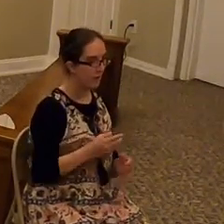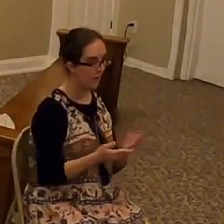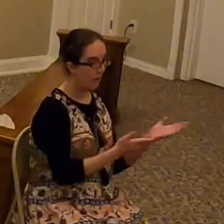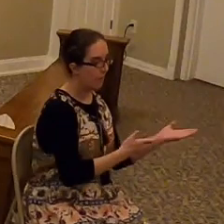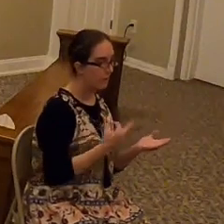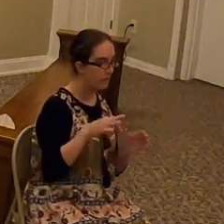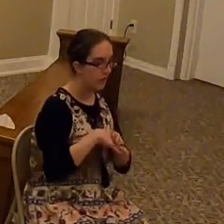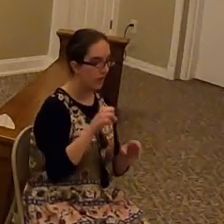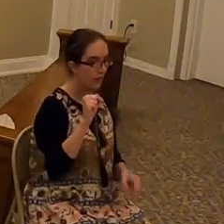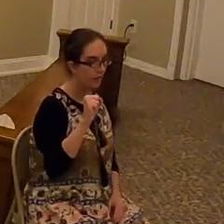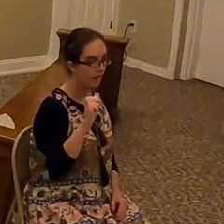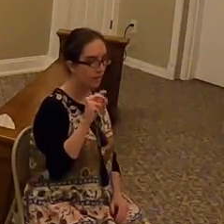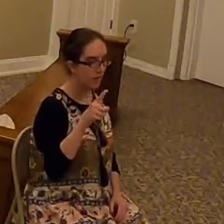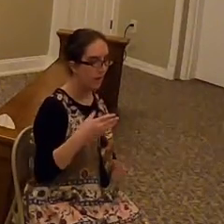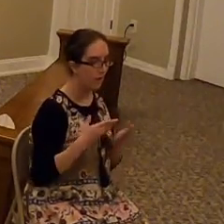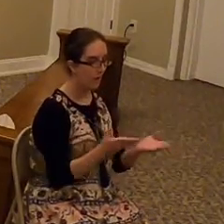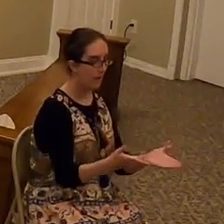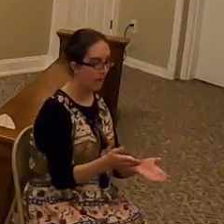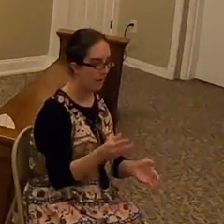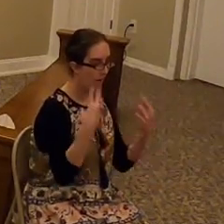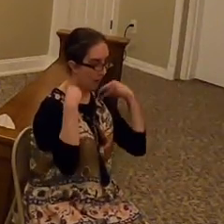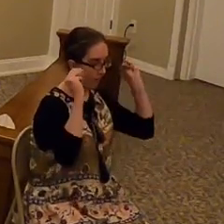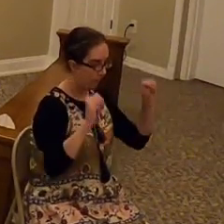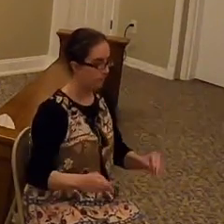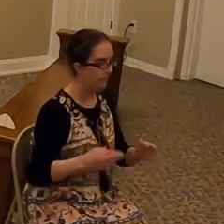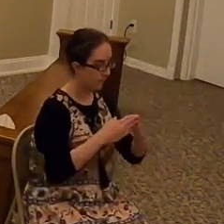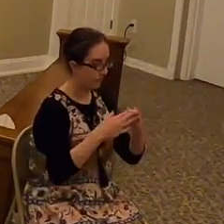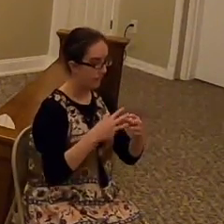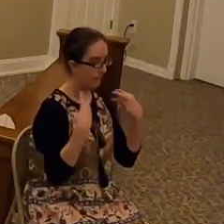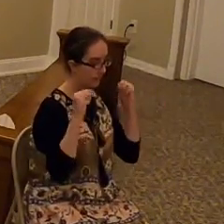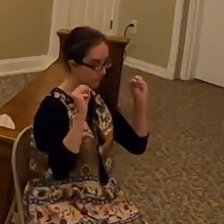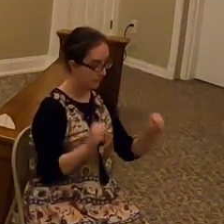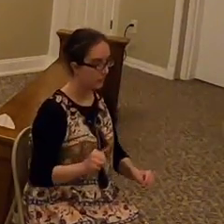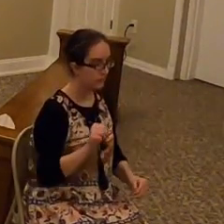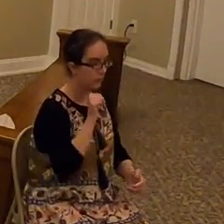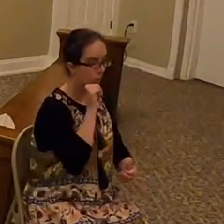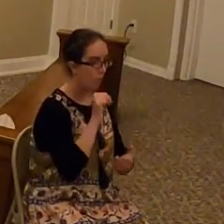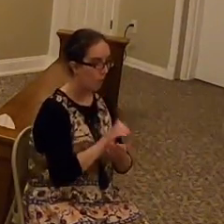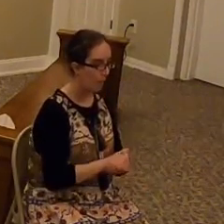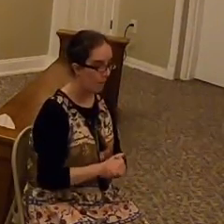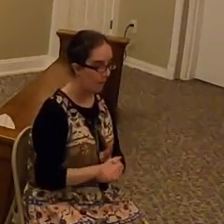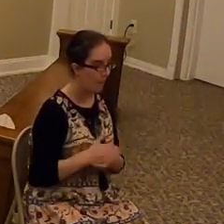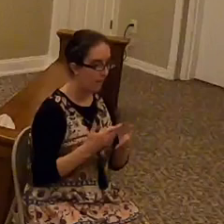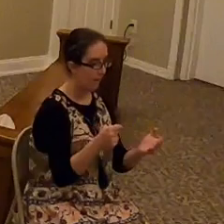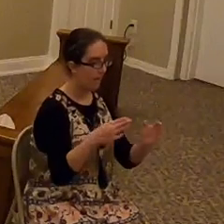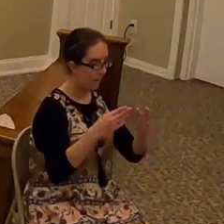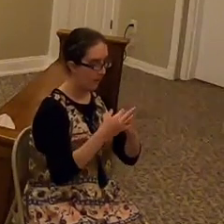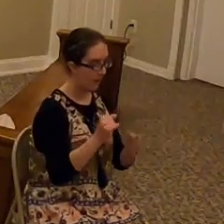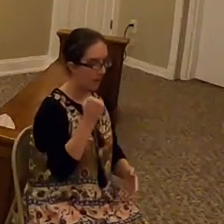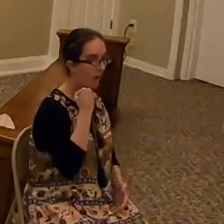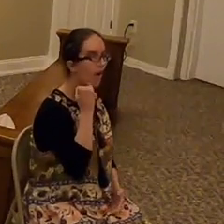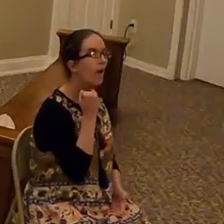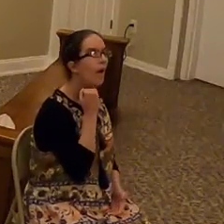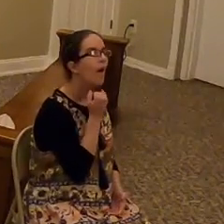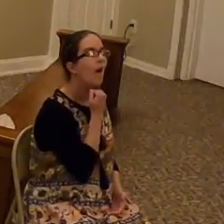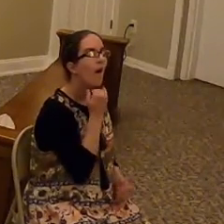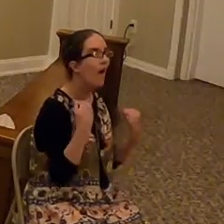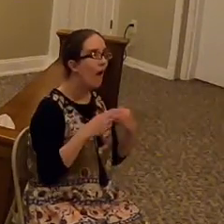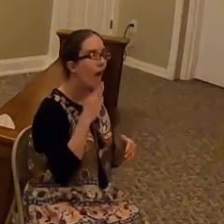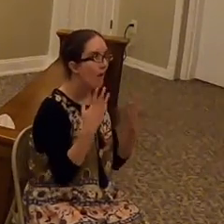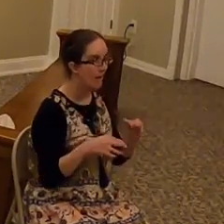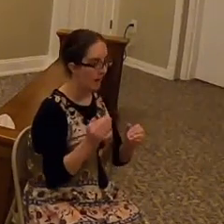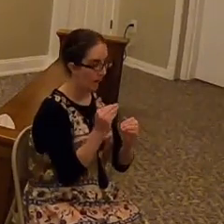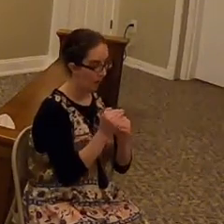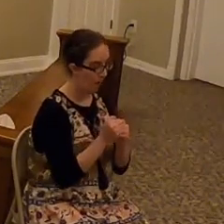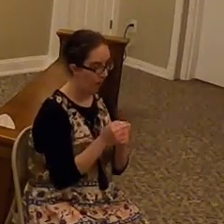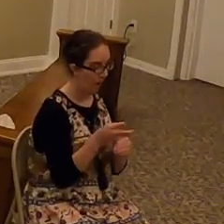delivered thee out of the hand of Saul. I gave thee thy master's house, thy master's wives into thy bosom. Gave thee the house of Israel and of Judah. And if that had been